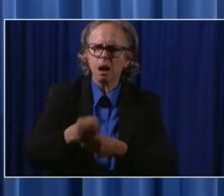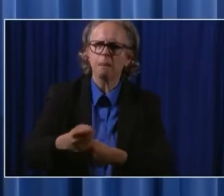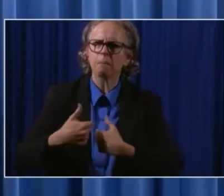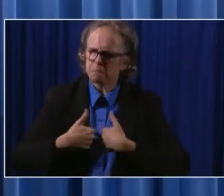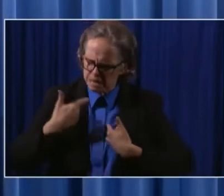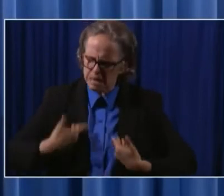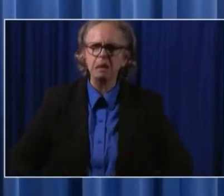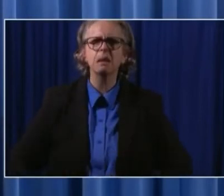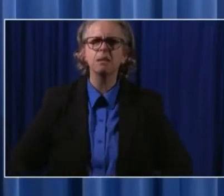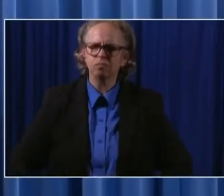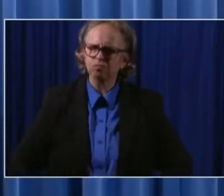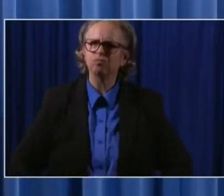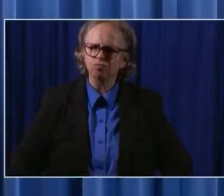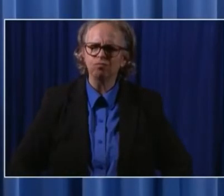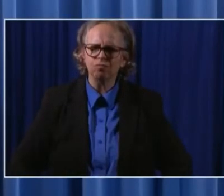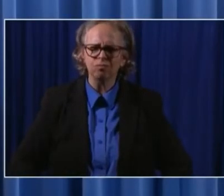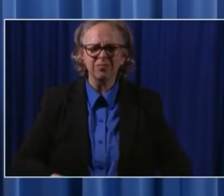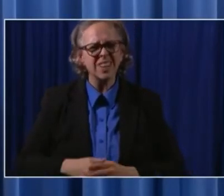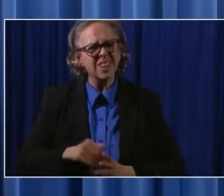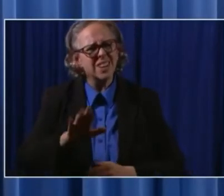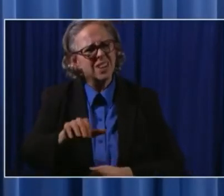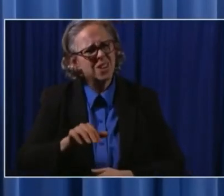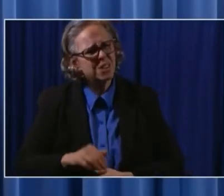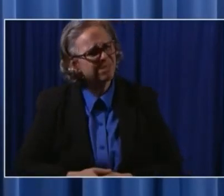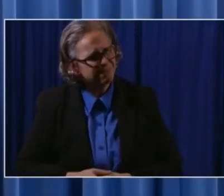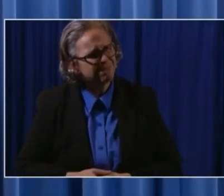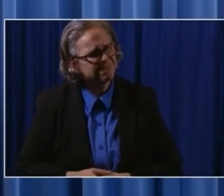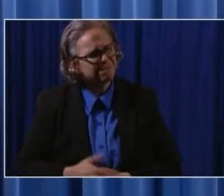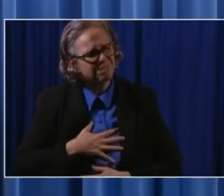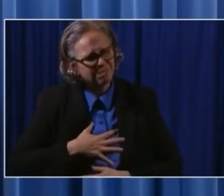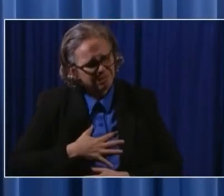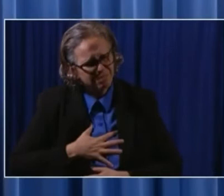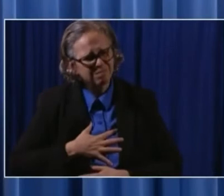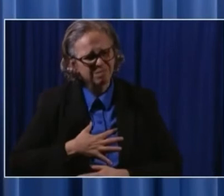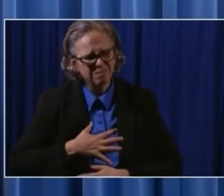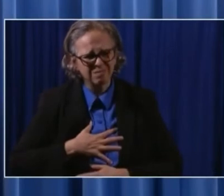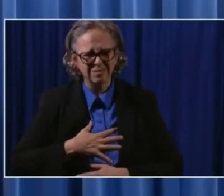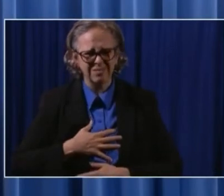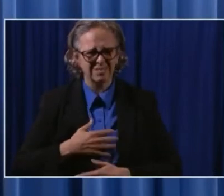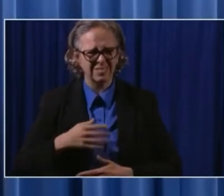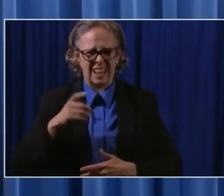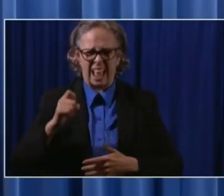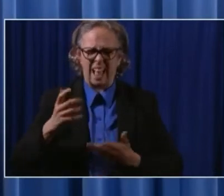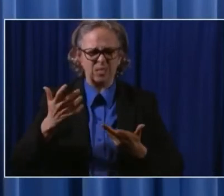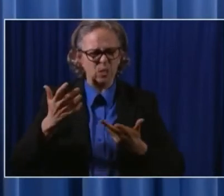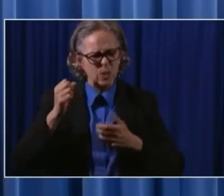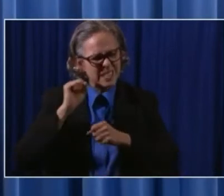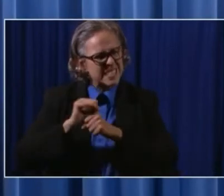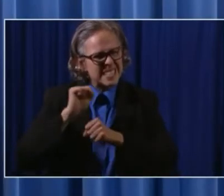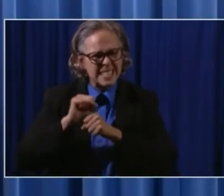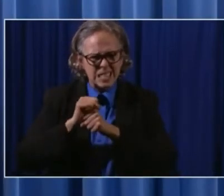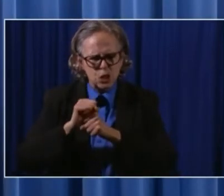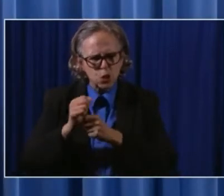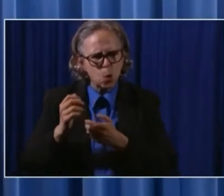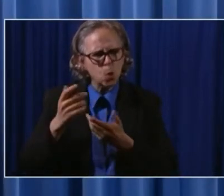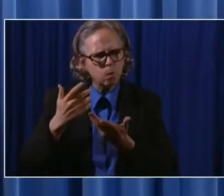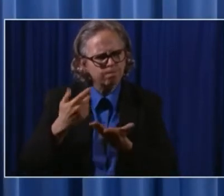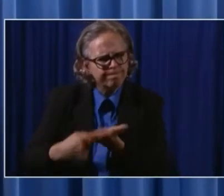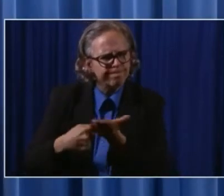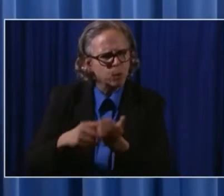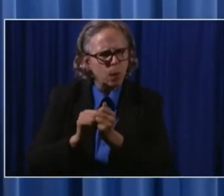it's sort of like a lot of things in life you got to work at every day, and so. It's something